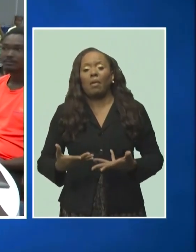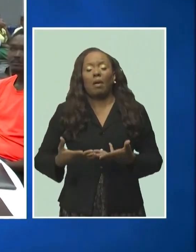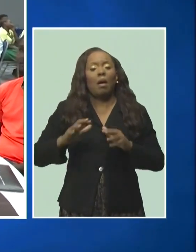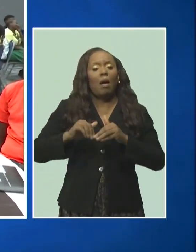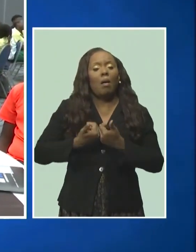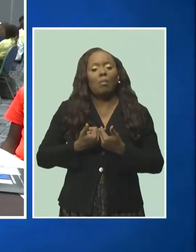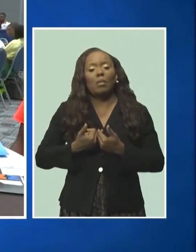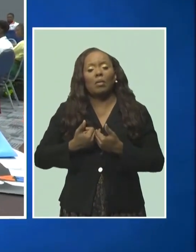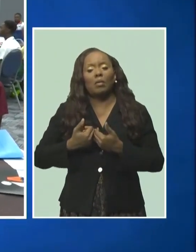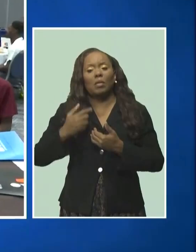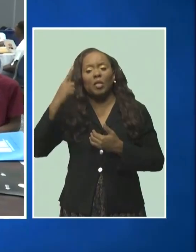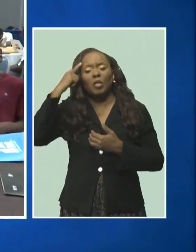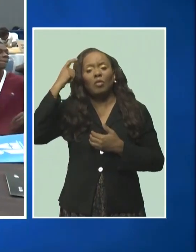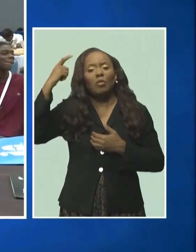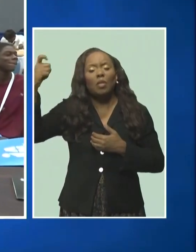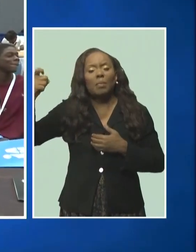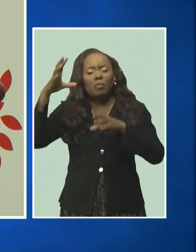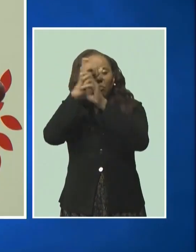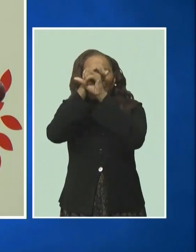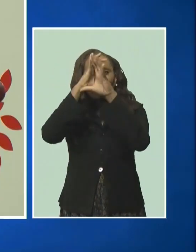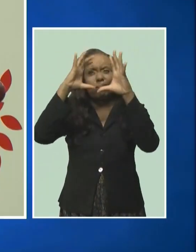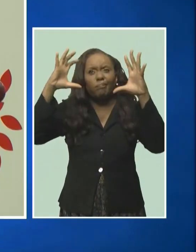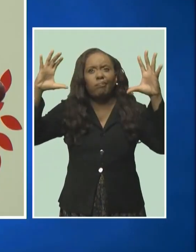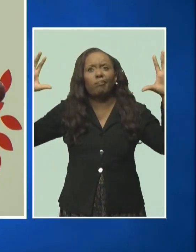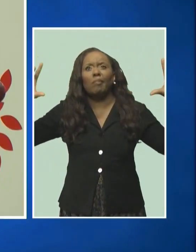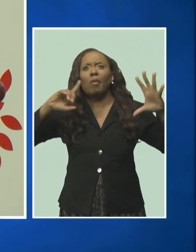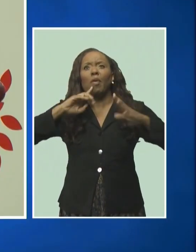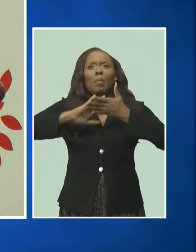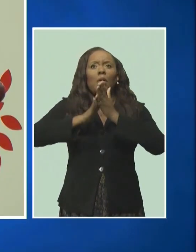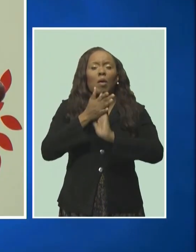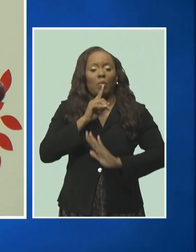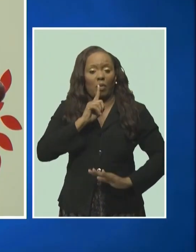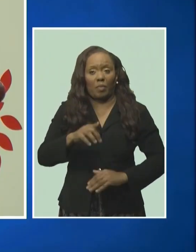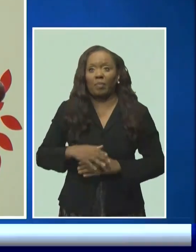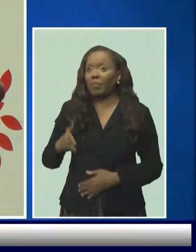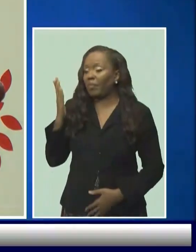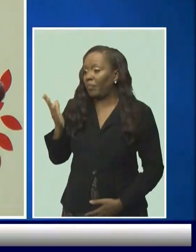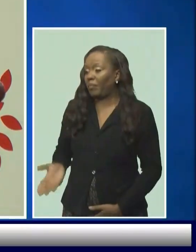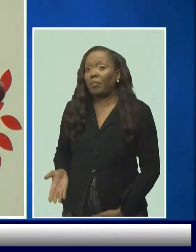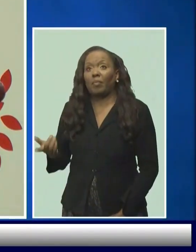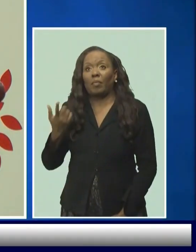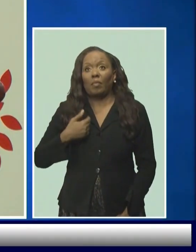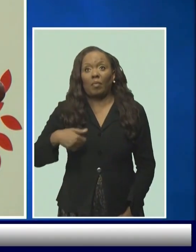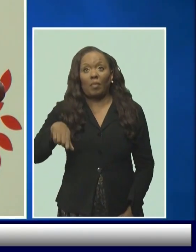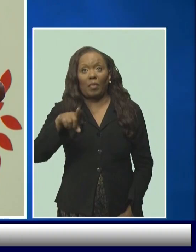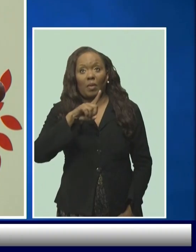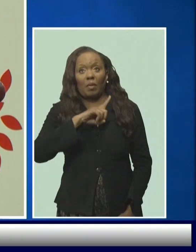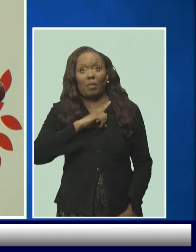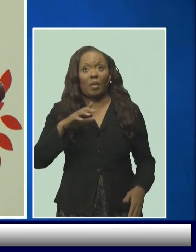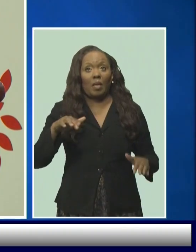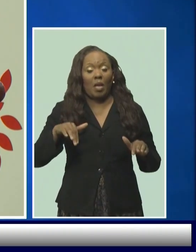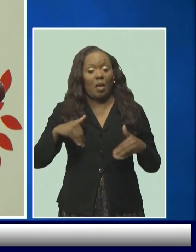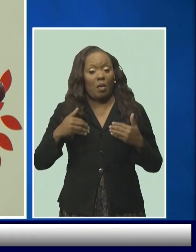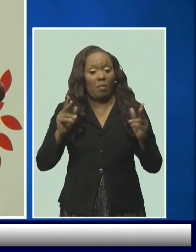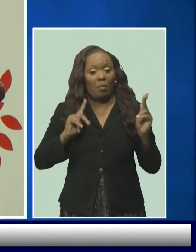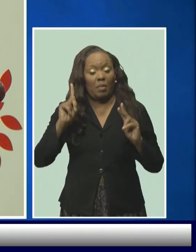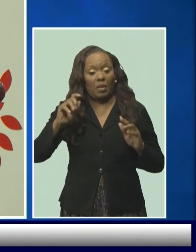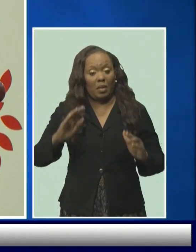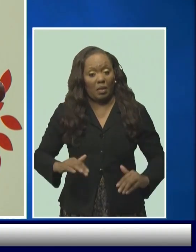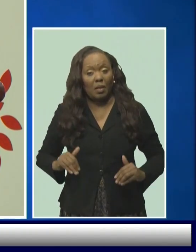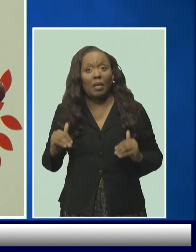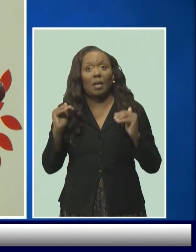mandate to raise awareness of issues affecting the youth, while simultaneously challenging and seeking to change the misconceptions